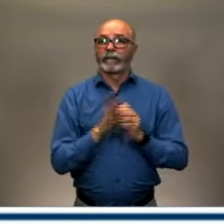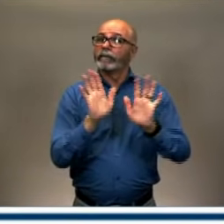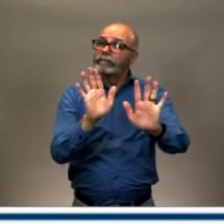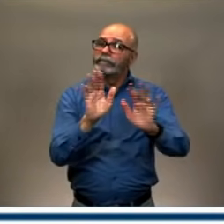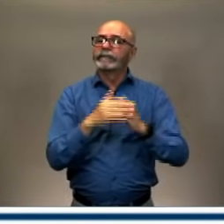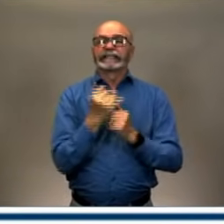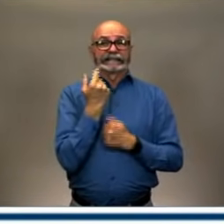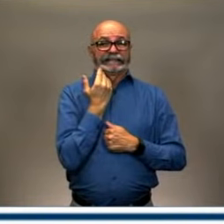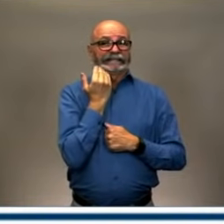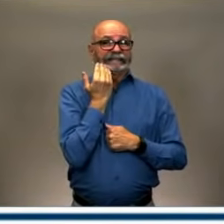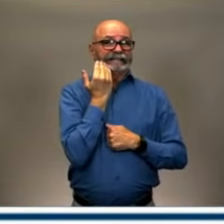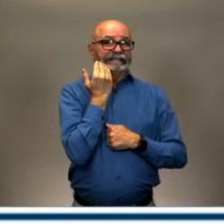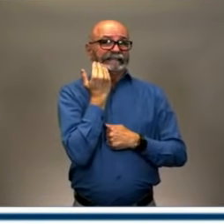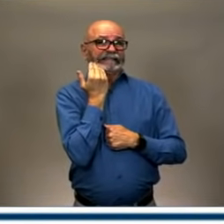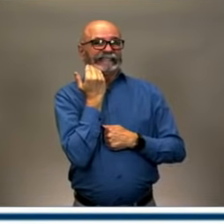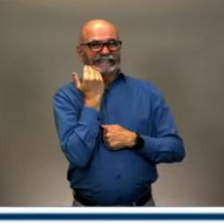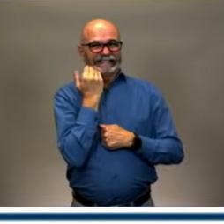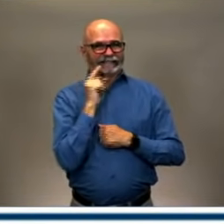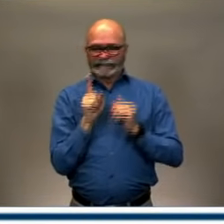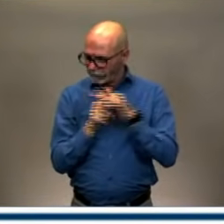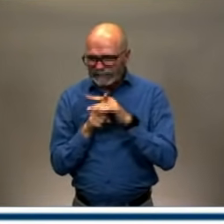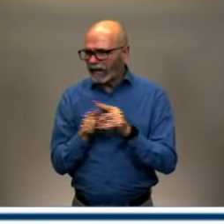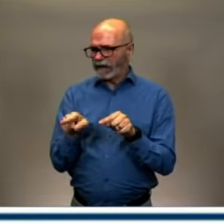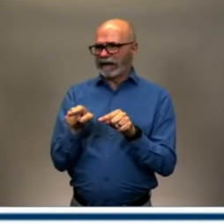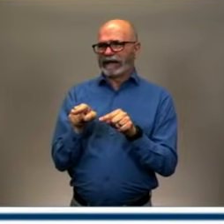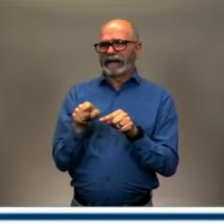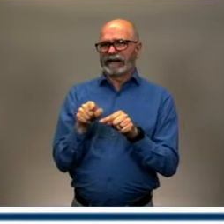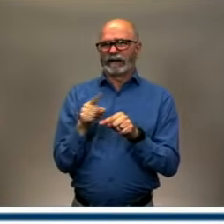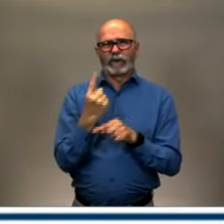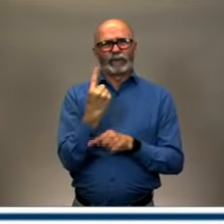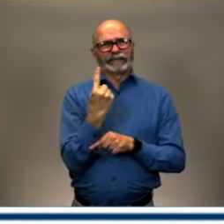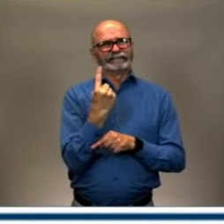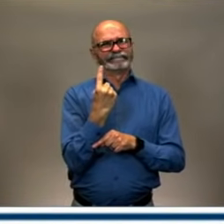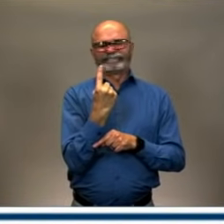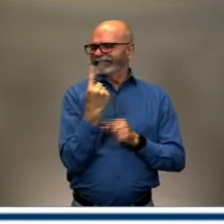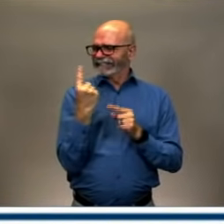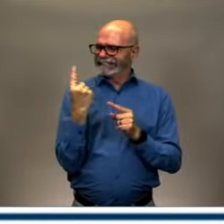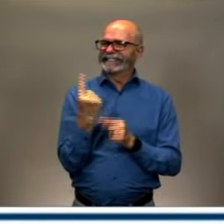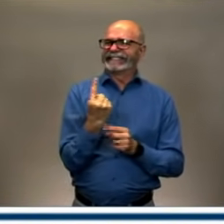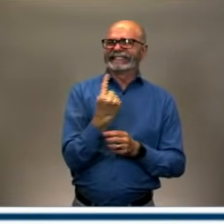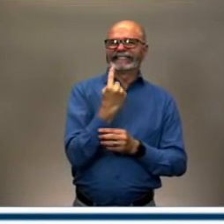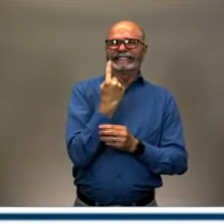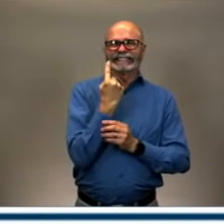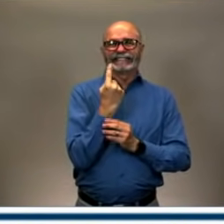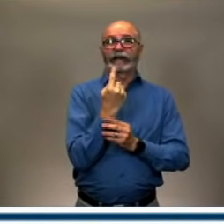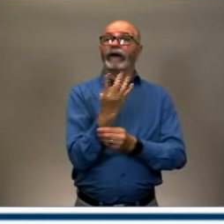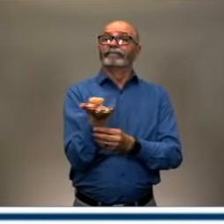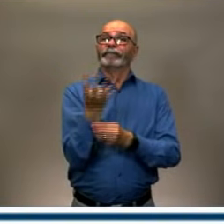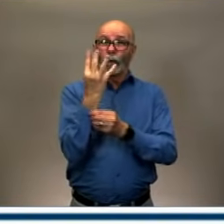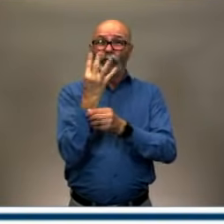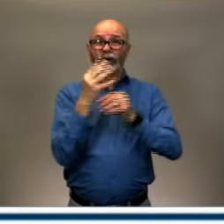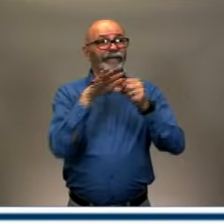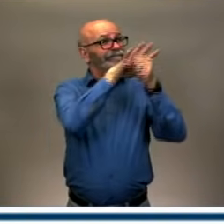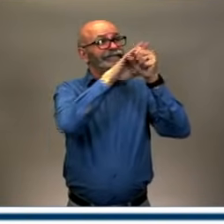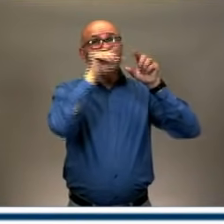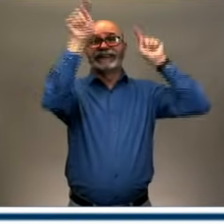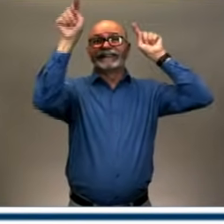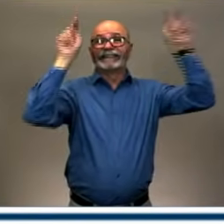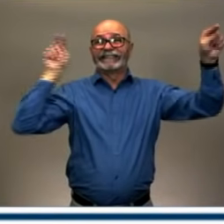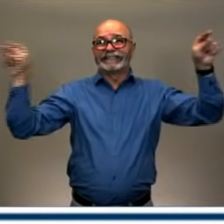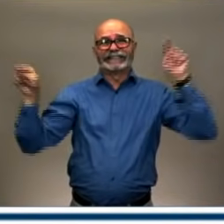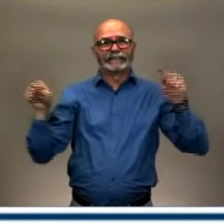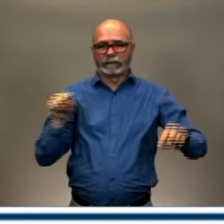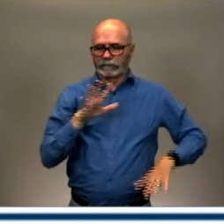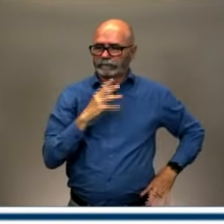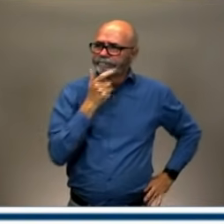least 1 in each of the 4 health zones, we're at a point in our investigation where we still have not been able to identify